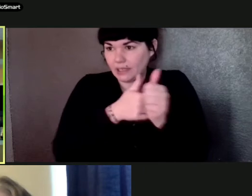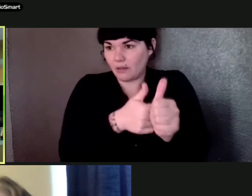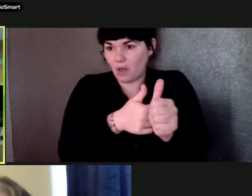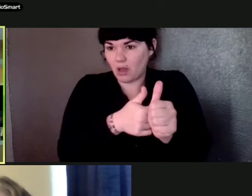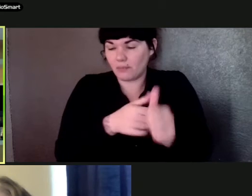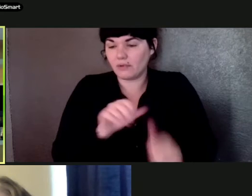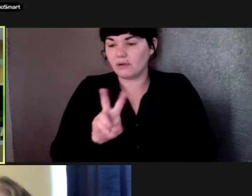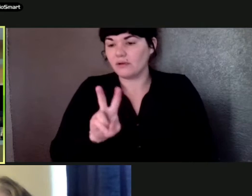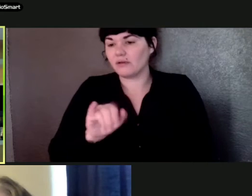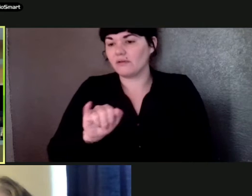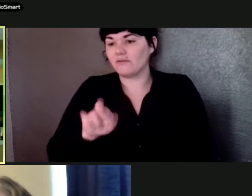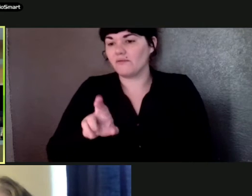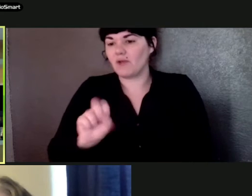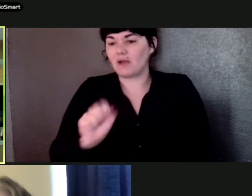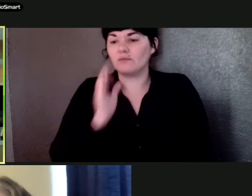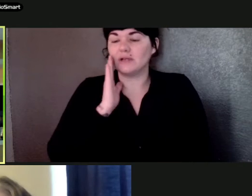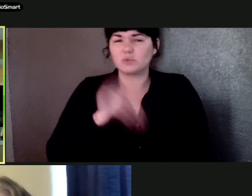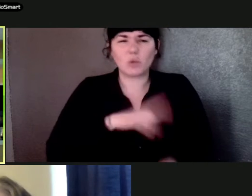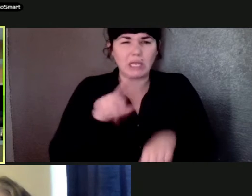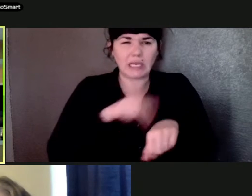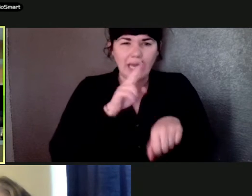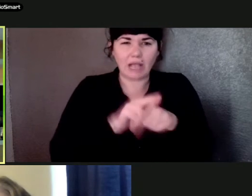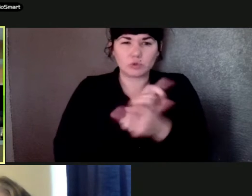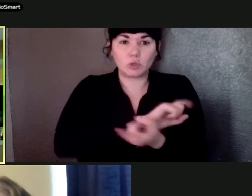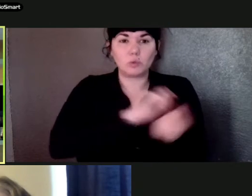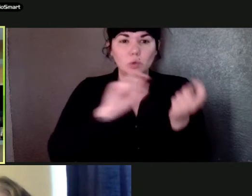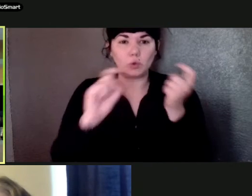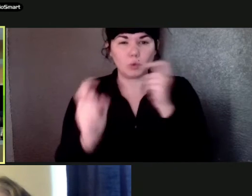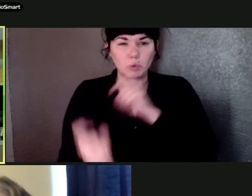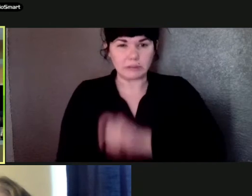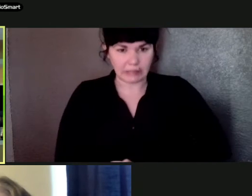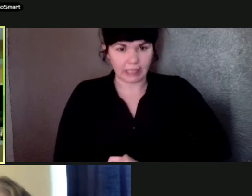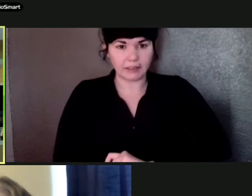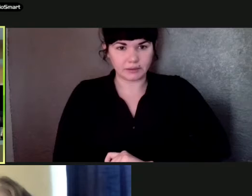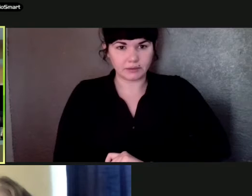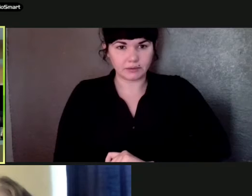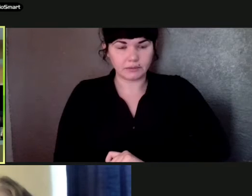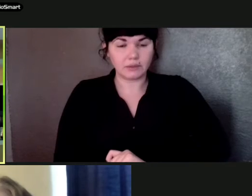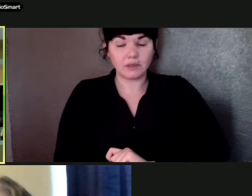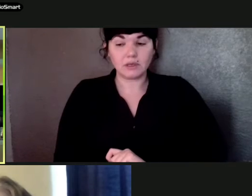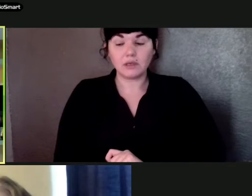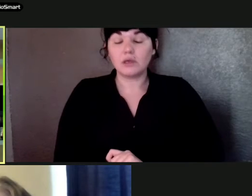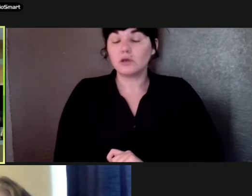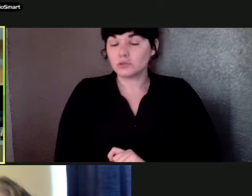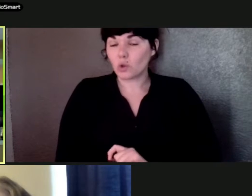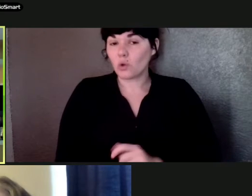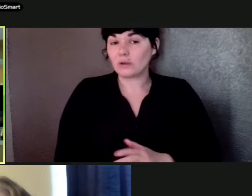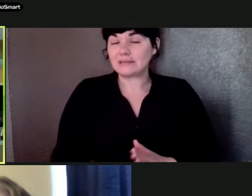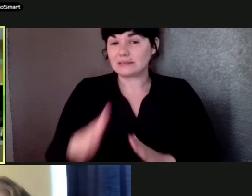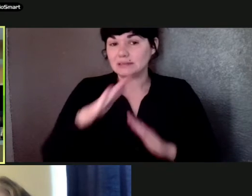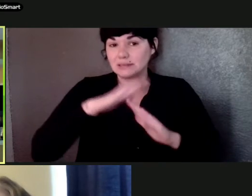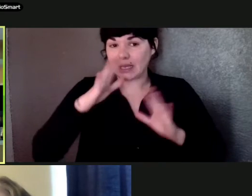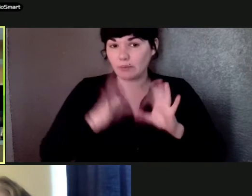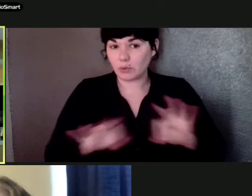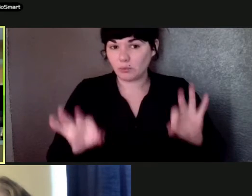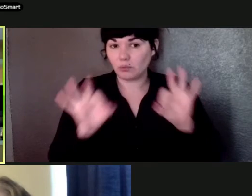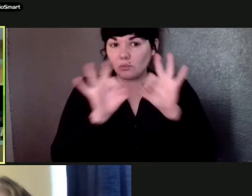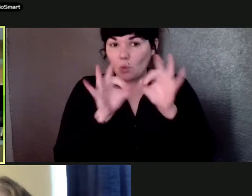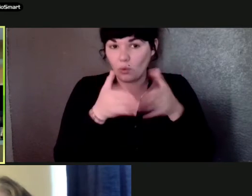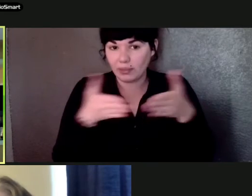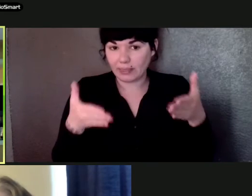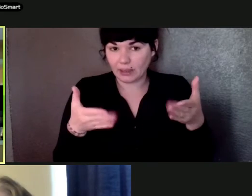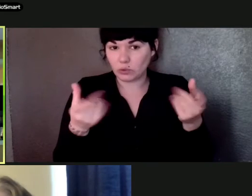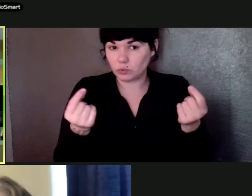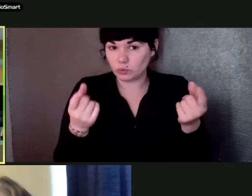avoid having a flu shot or a COVID booster is for everyone to get vaccinated. So we don't give COVID-19 a chance